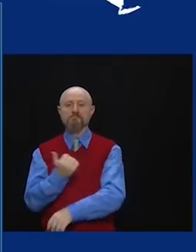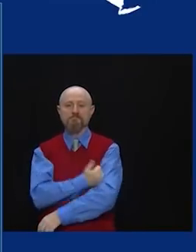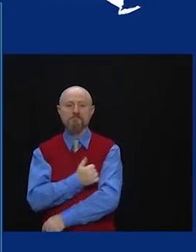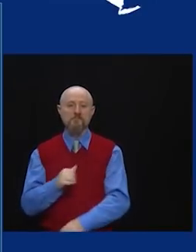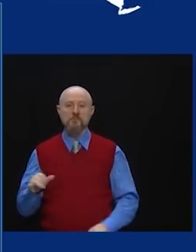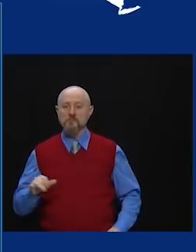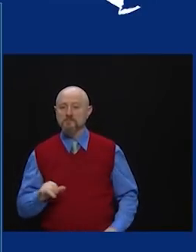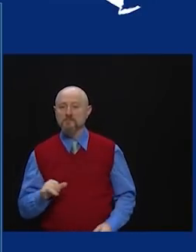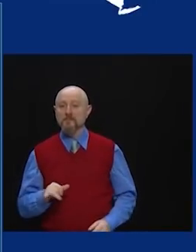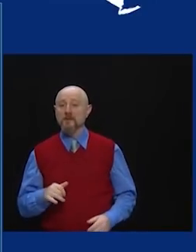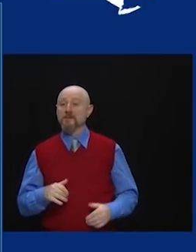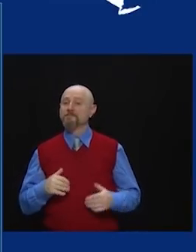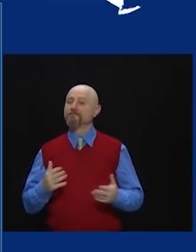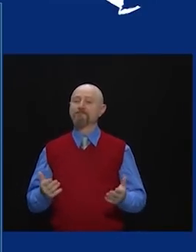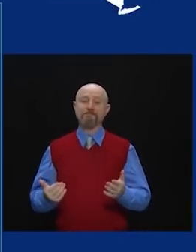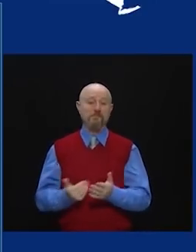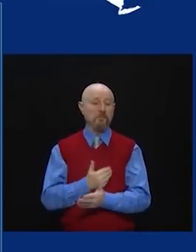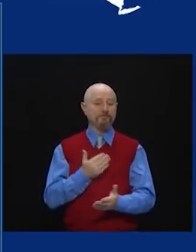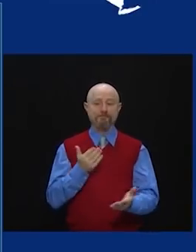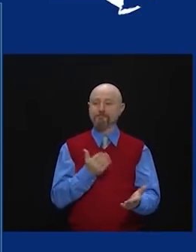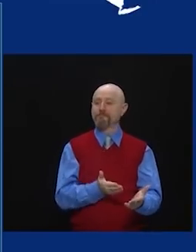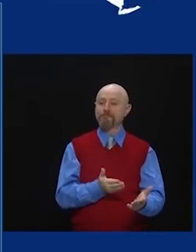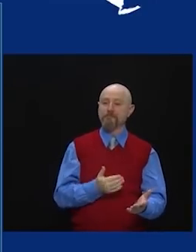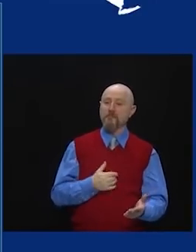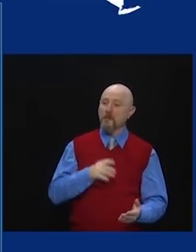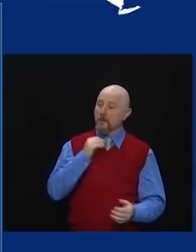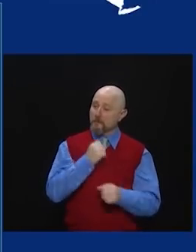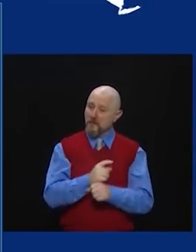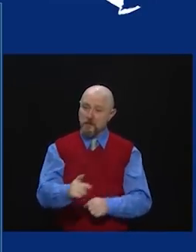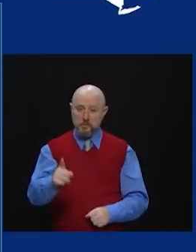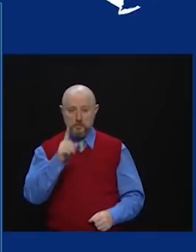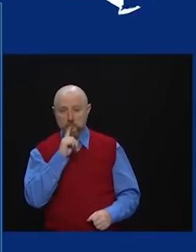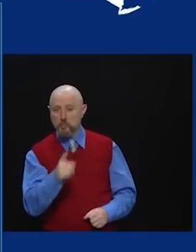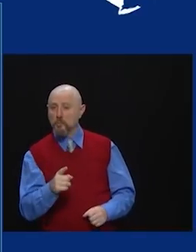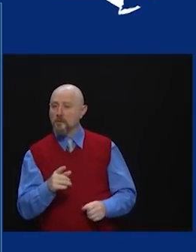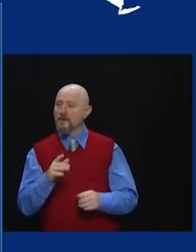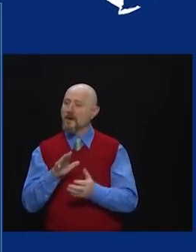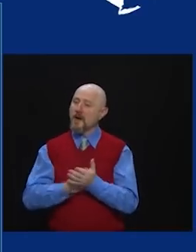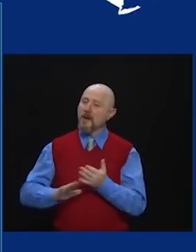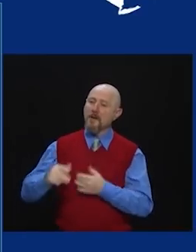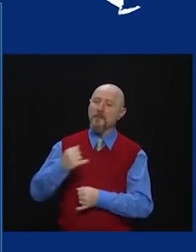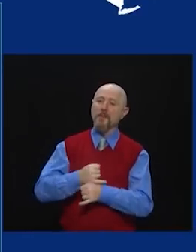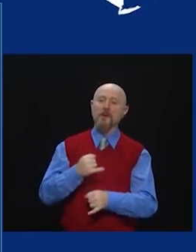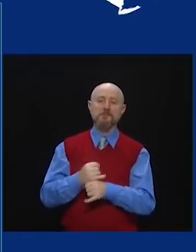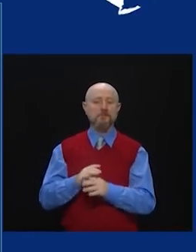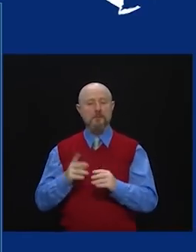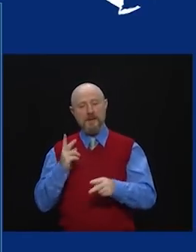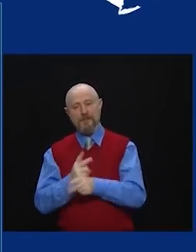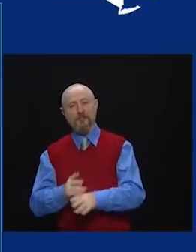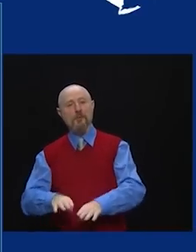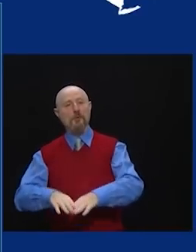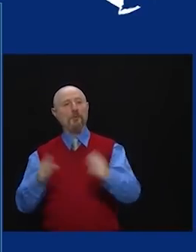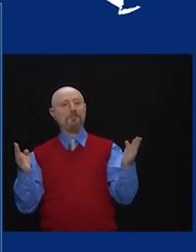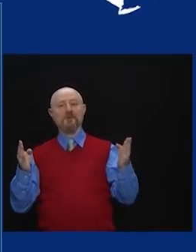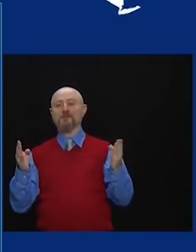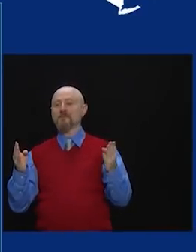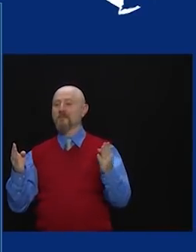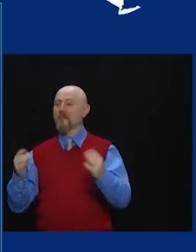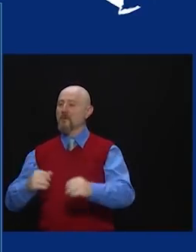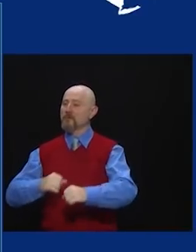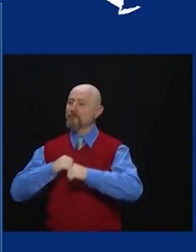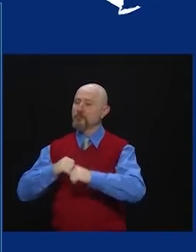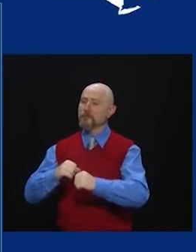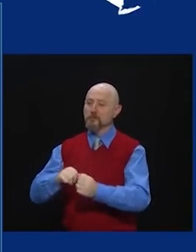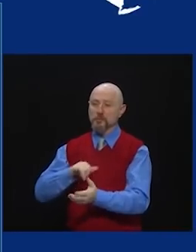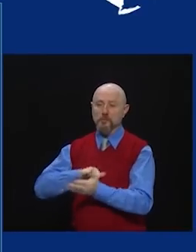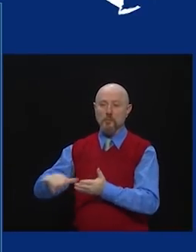that these campuses stay open. As I've said all along, we're going to protect the health of New Yorkers, but also health of the economy. When you